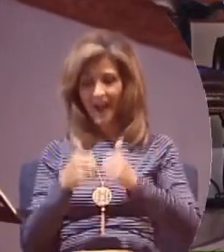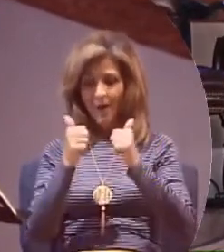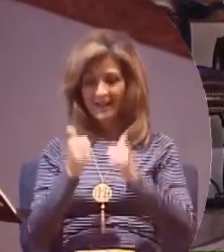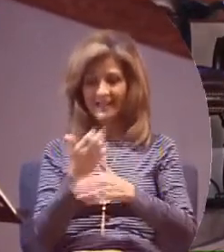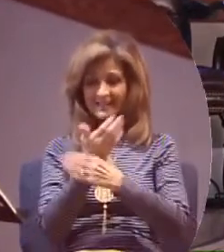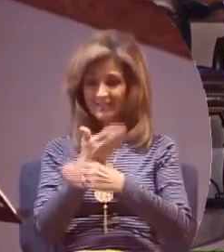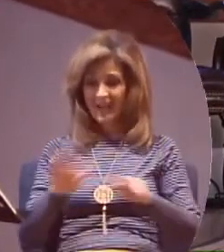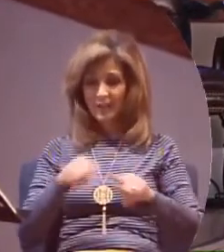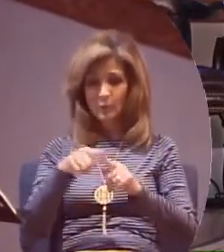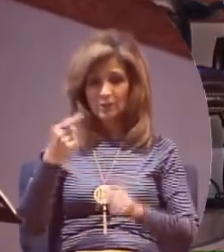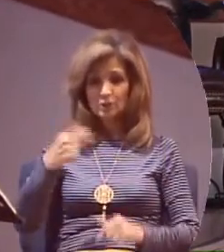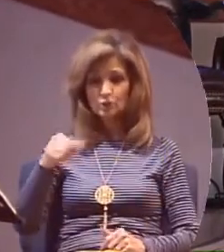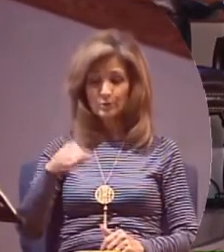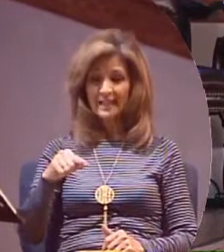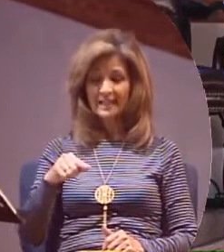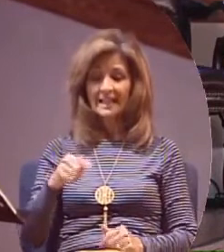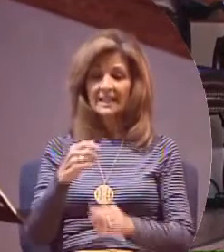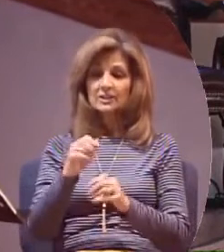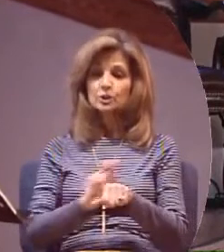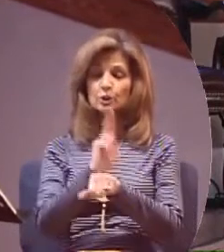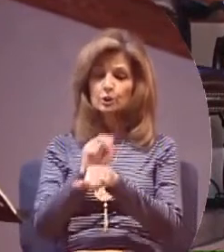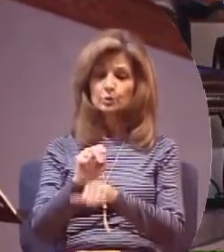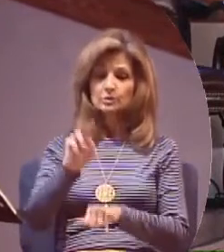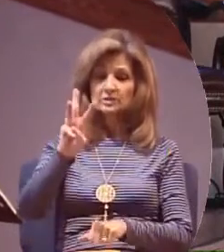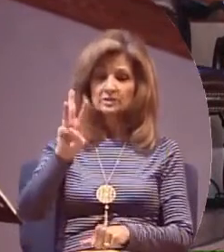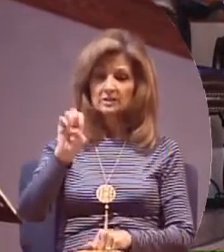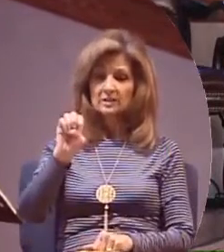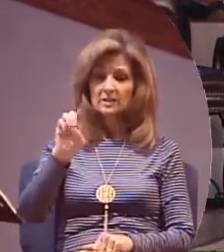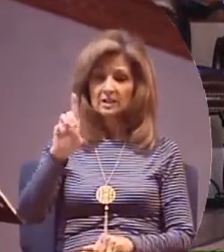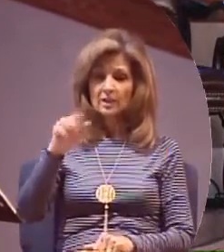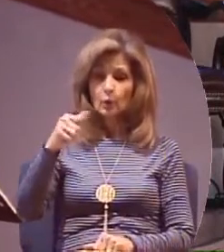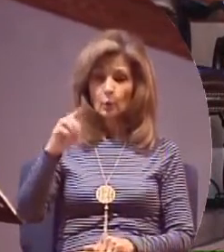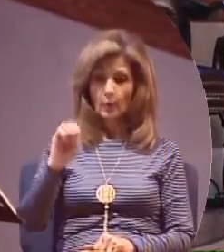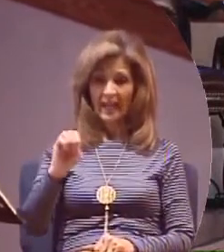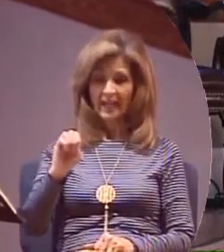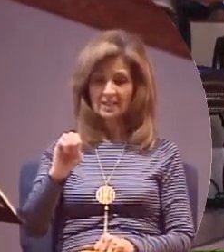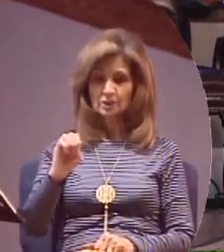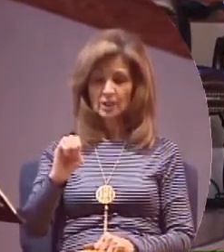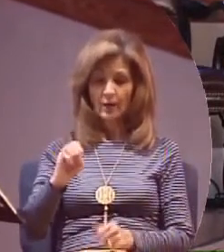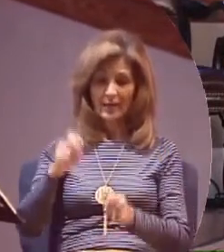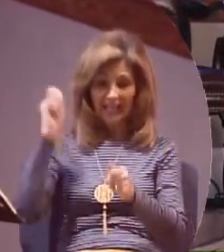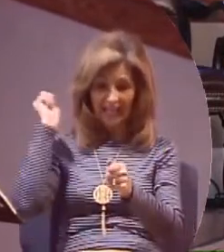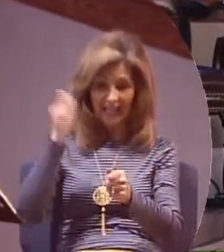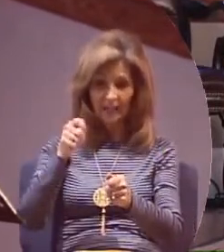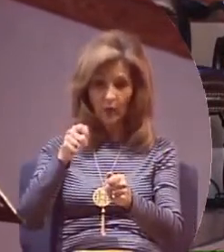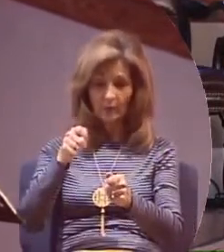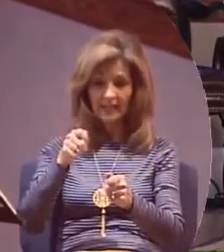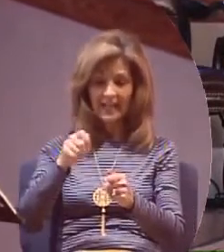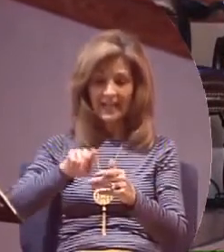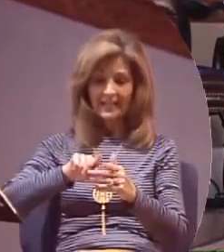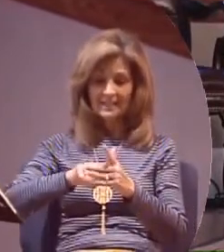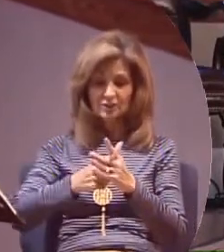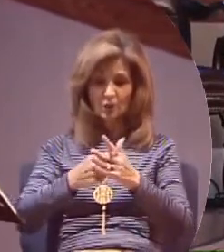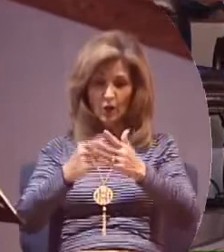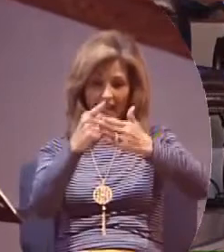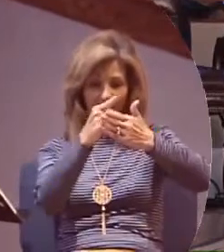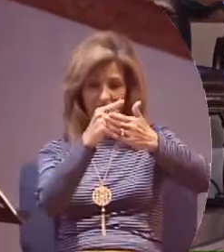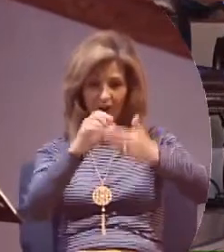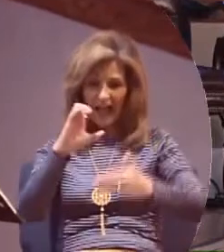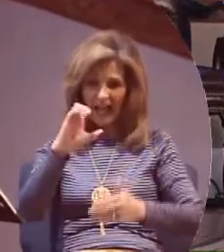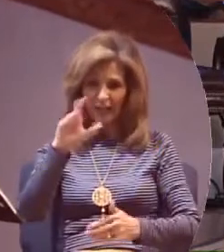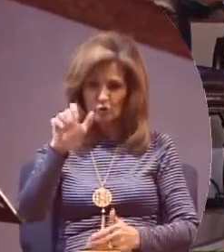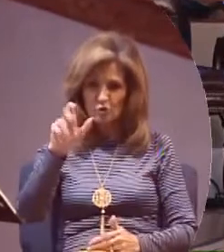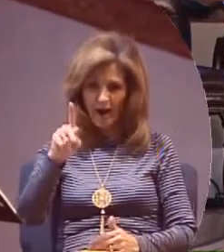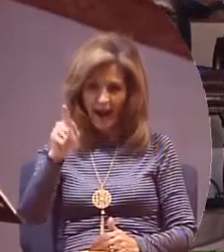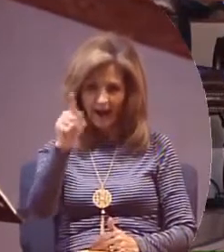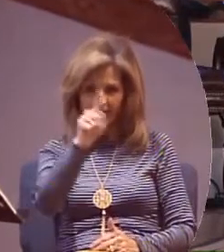when it's green is to drive a wedge in it. So what I do is I hit on it, I'll get me a line started in it, then I'll get my big